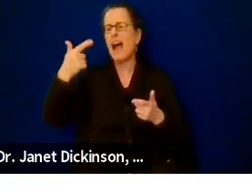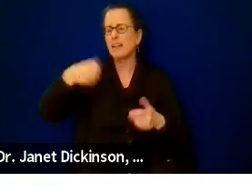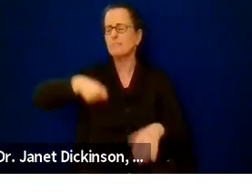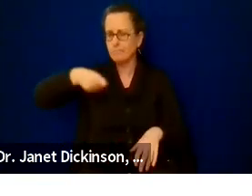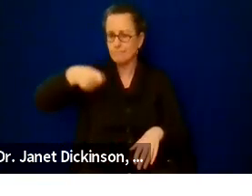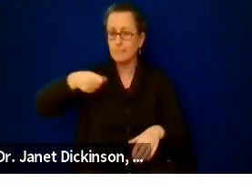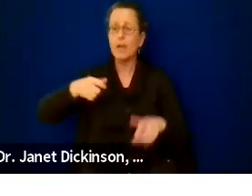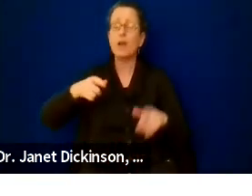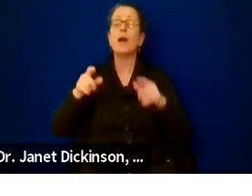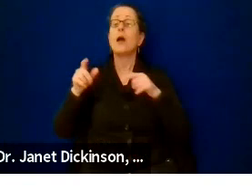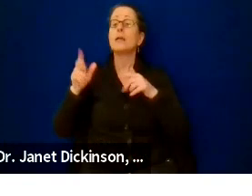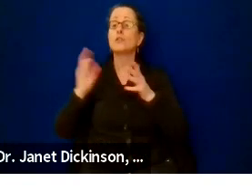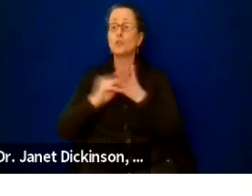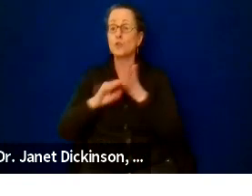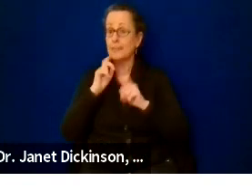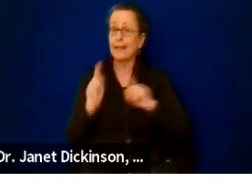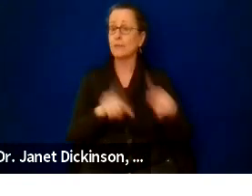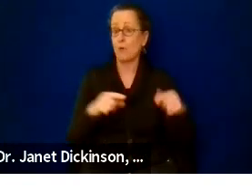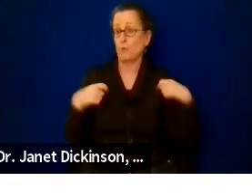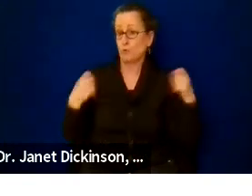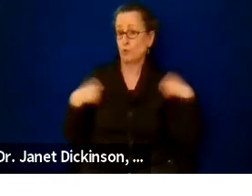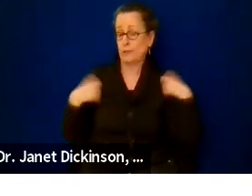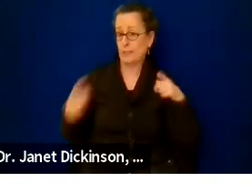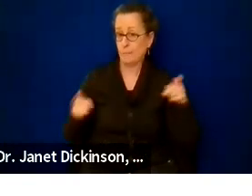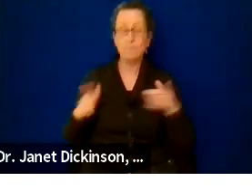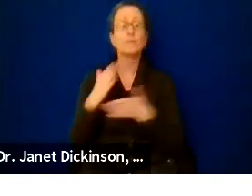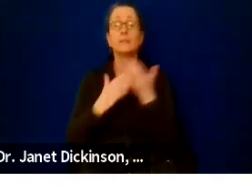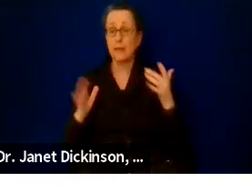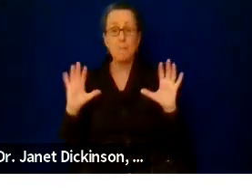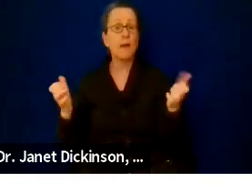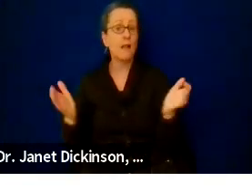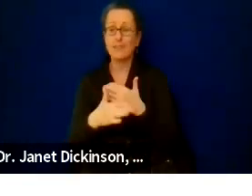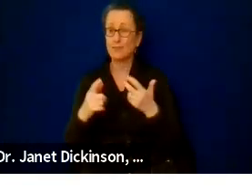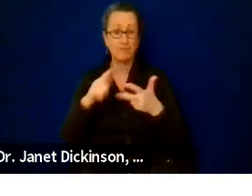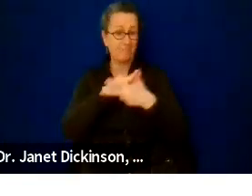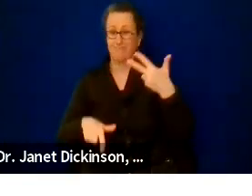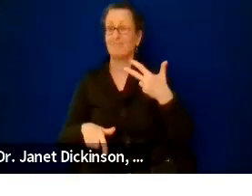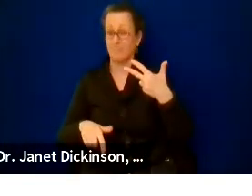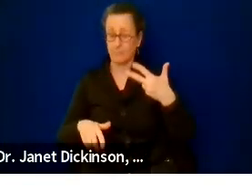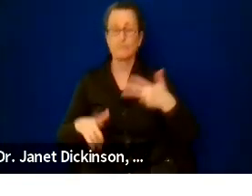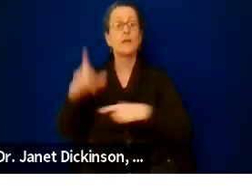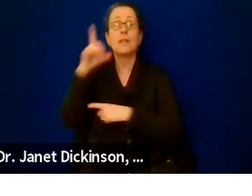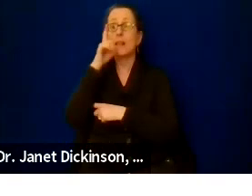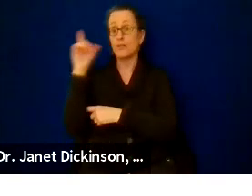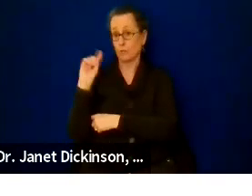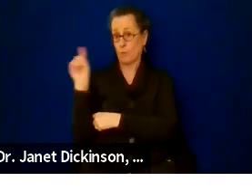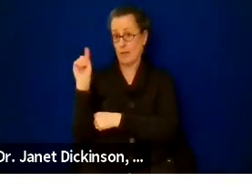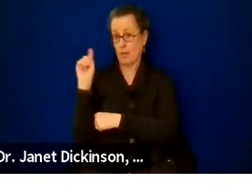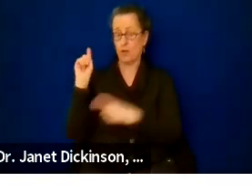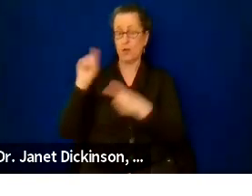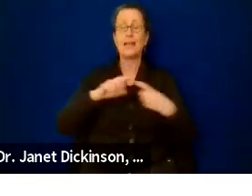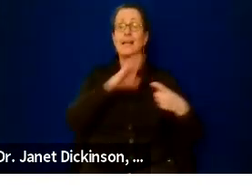for overflow, some classroom spaces will be used. And at lunch, we will be using the cafeteria and